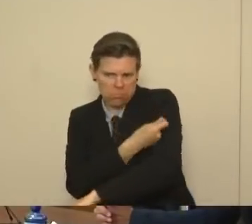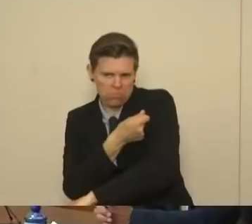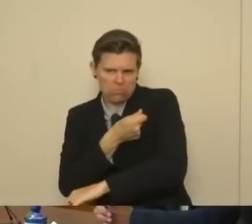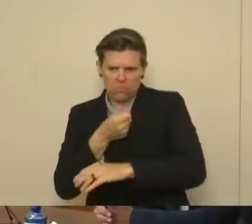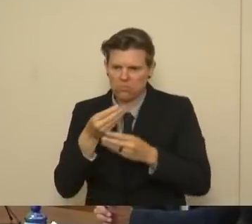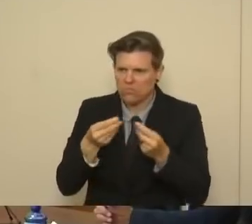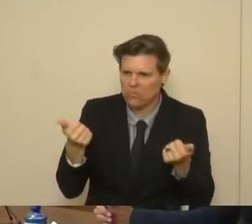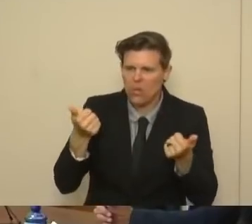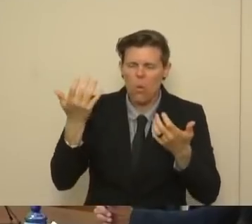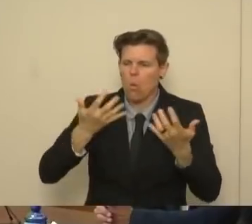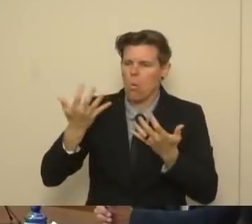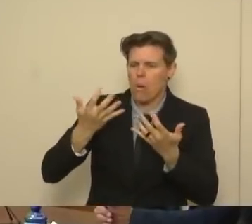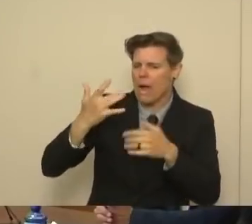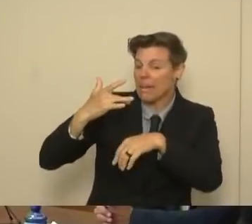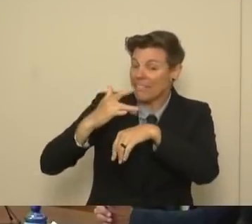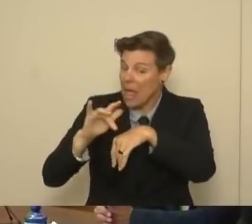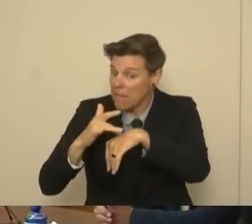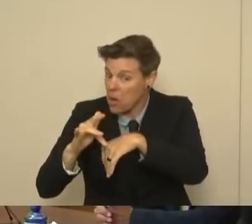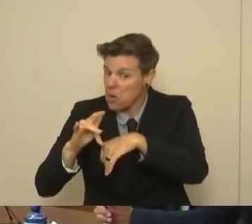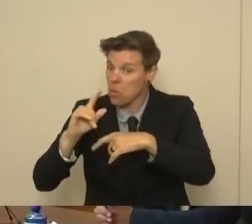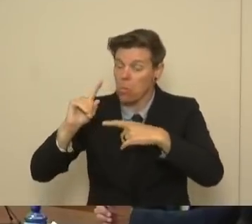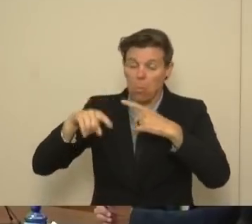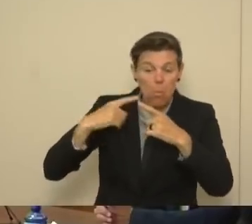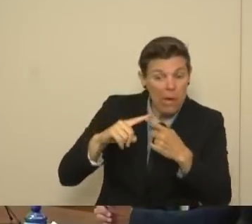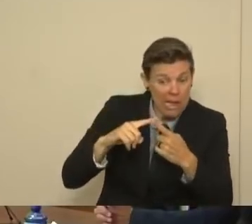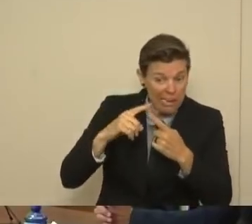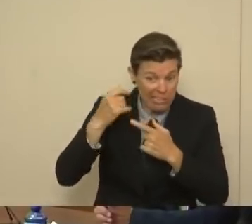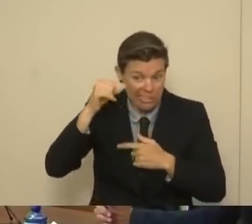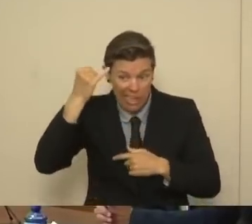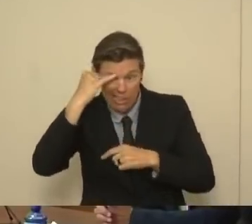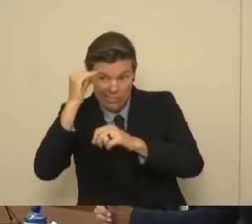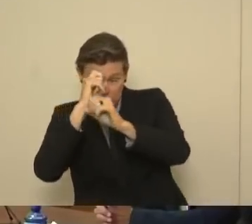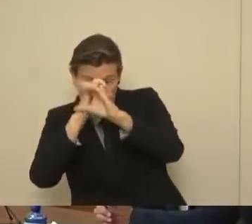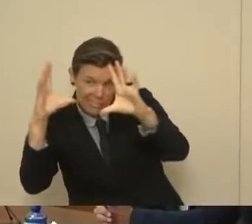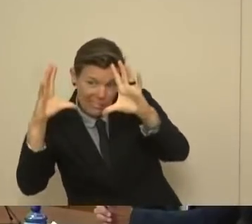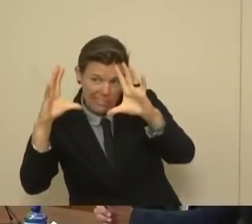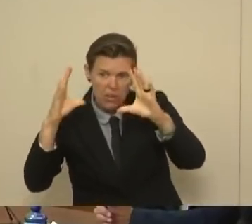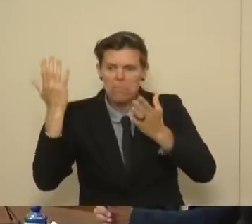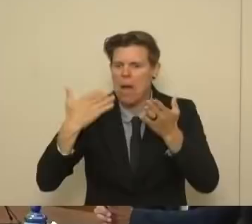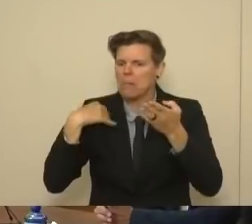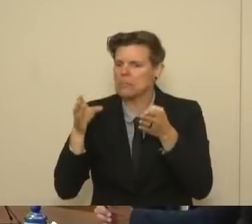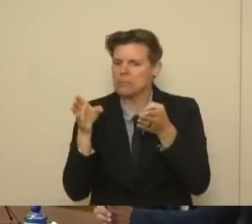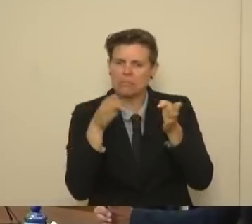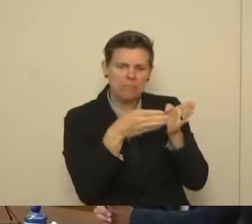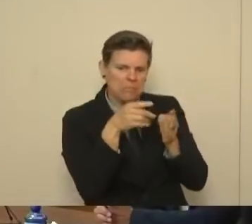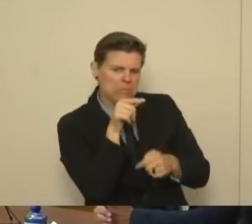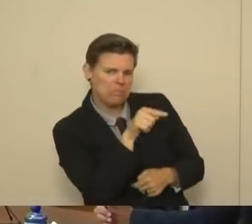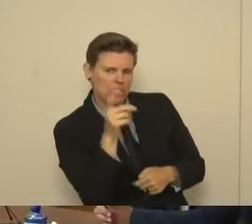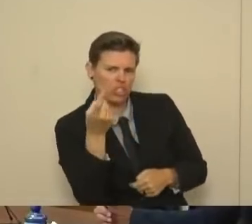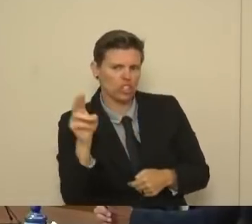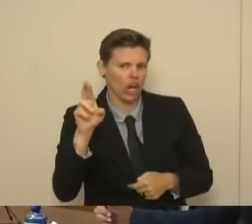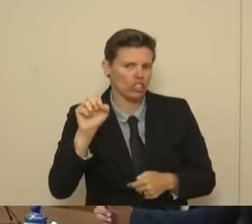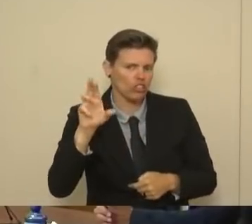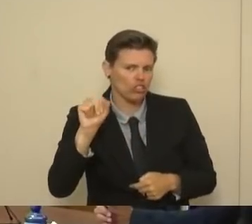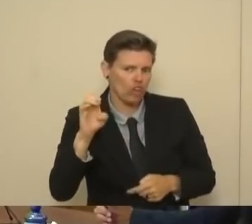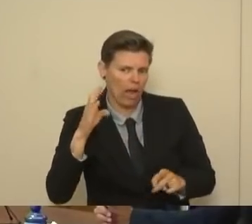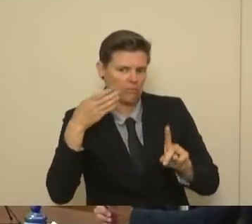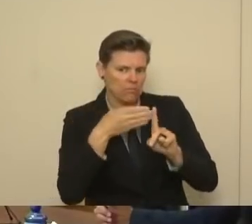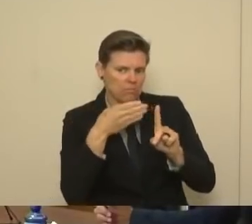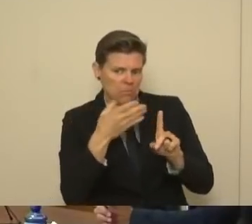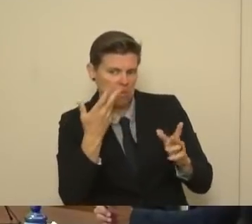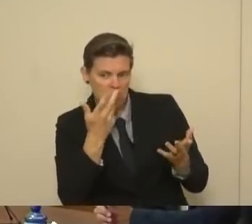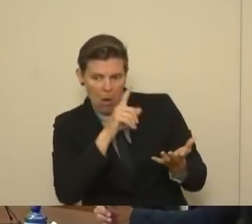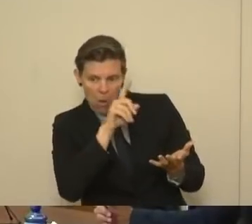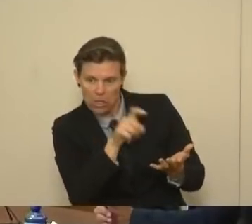also, the percentage, this might be for Dr. Scrace, the percentage of effectiveness, 50%,